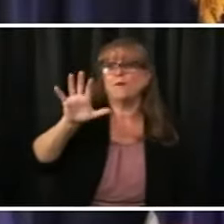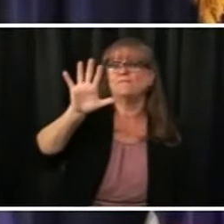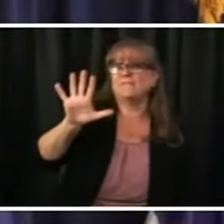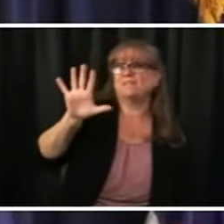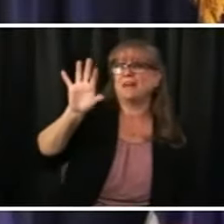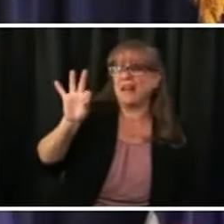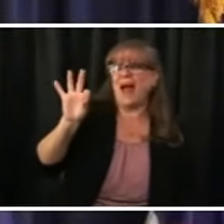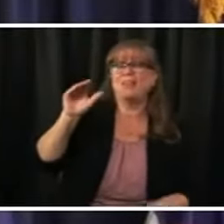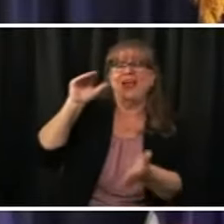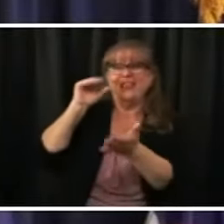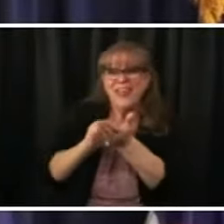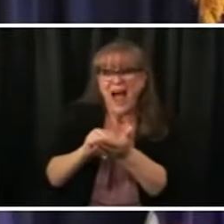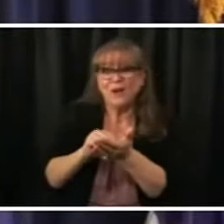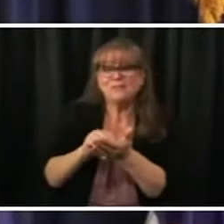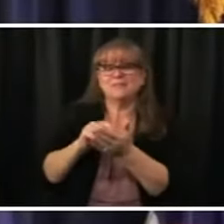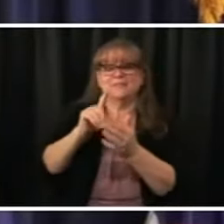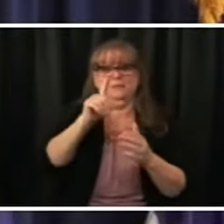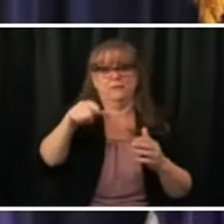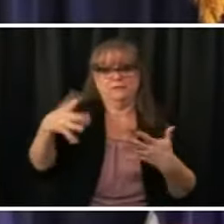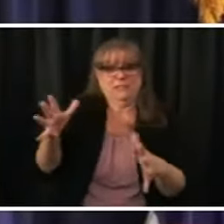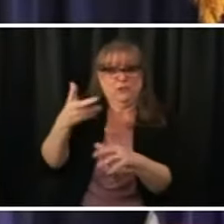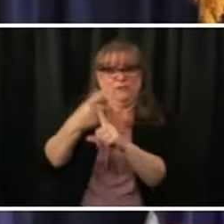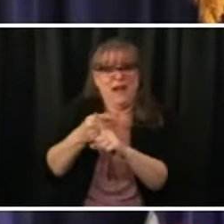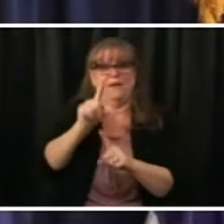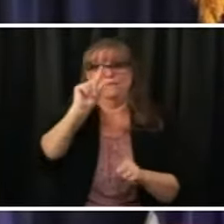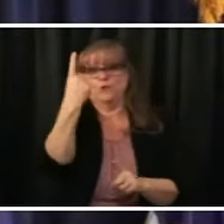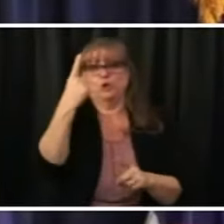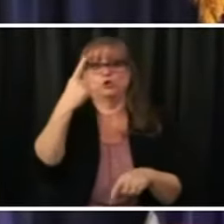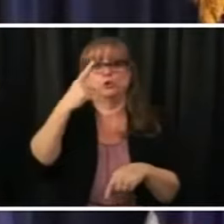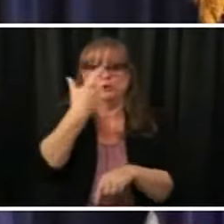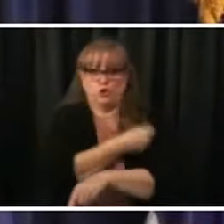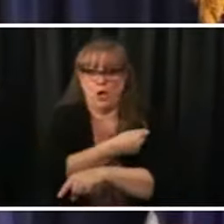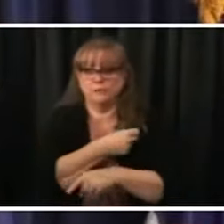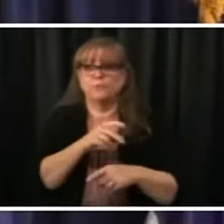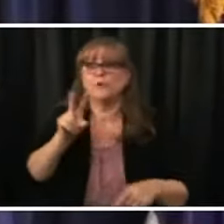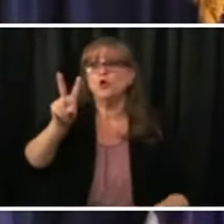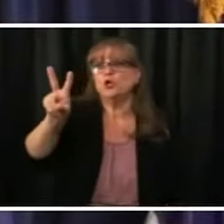225,187 second doses. I'm proud to report that we are 71% of our